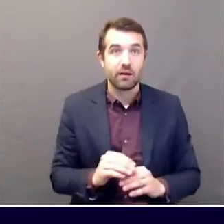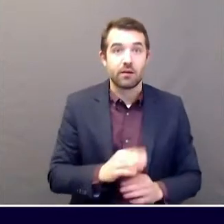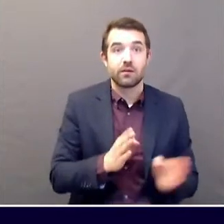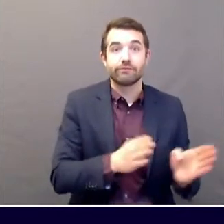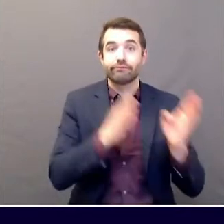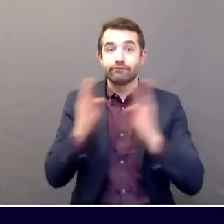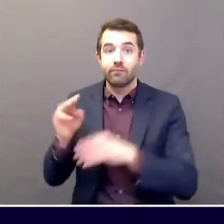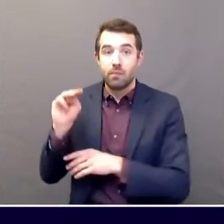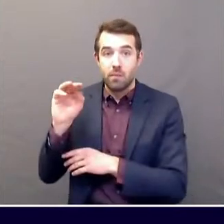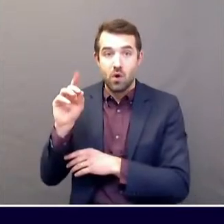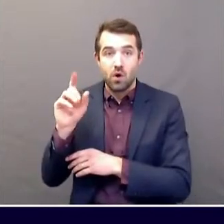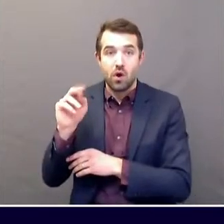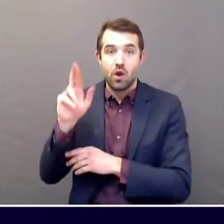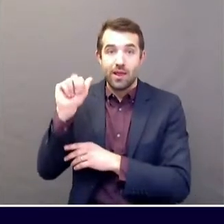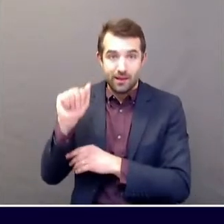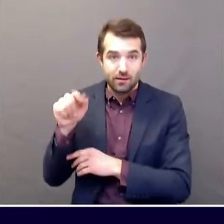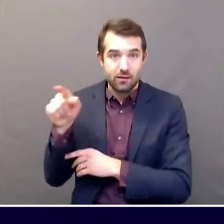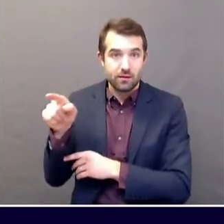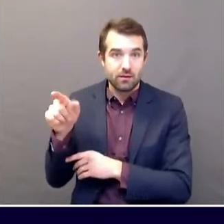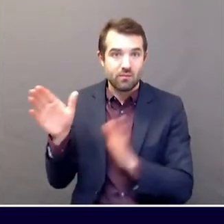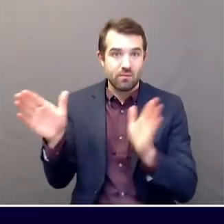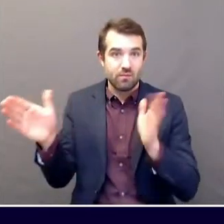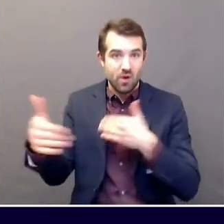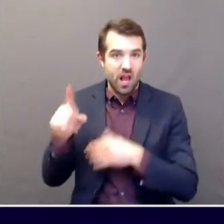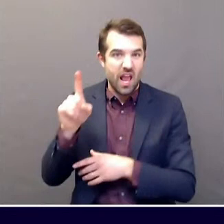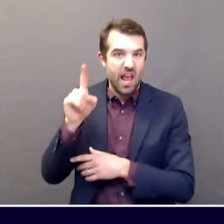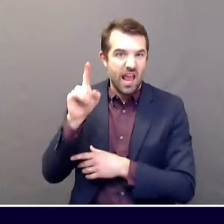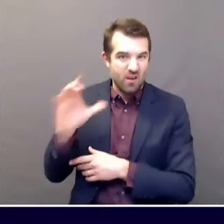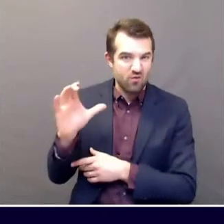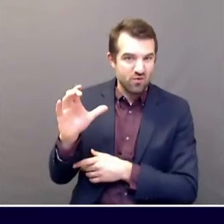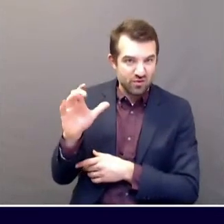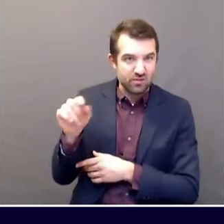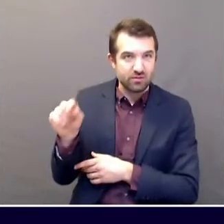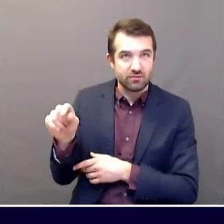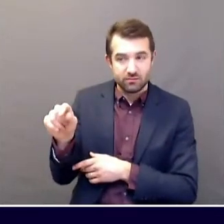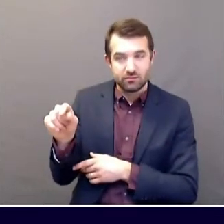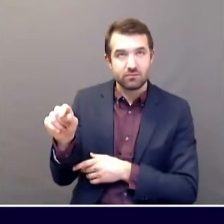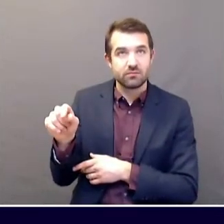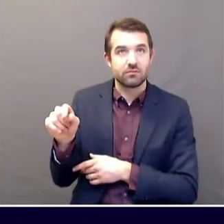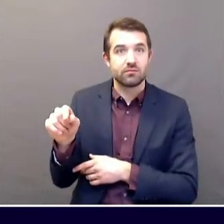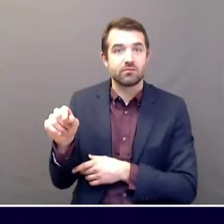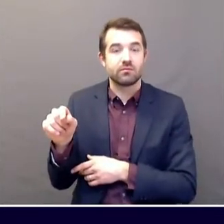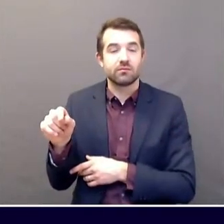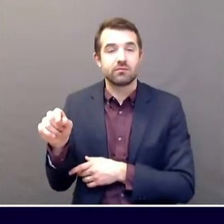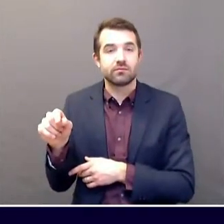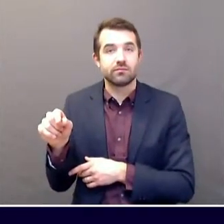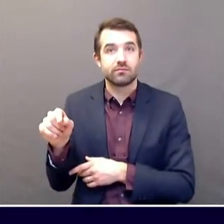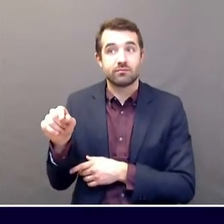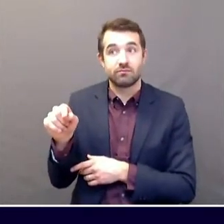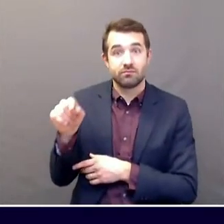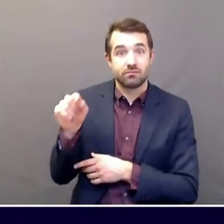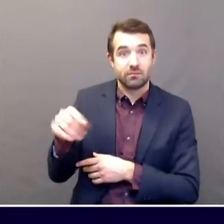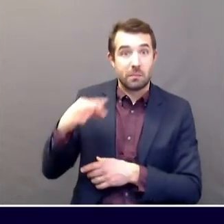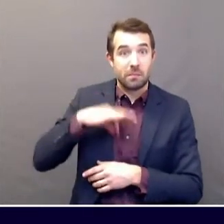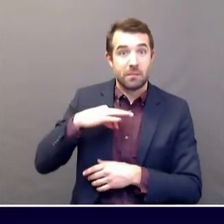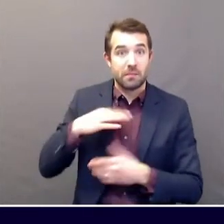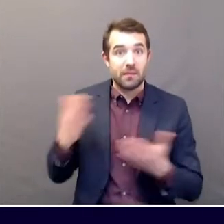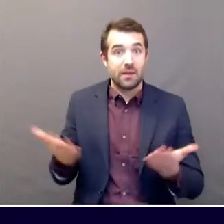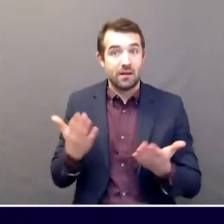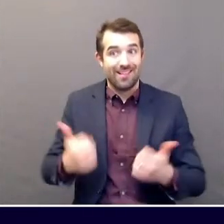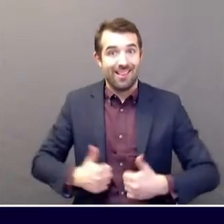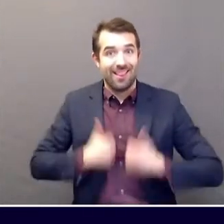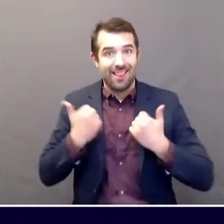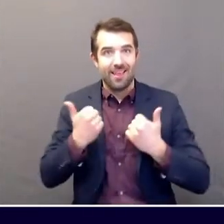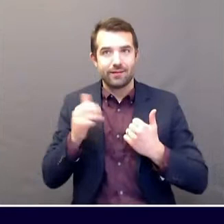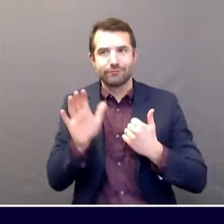100. And again, you can't just deliver a few doses here or there. Maine has a very dispersed population, the most dispersed population